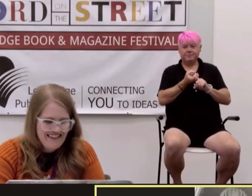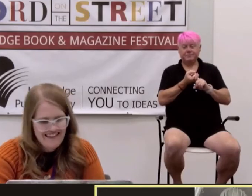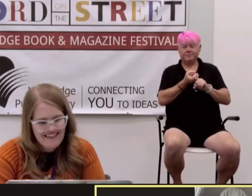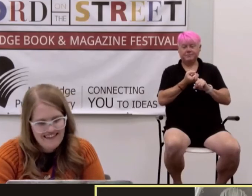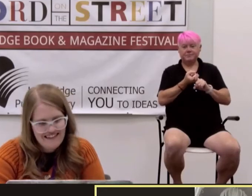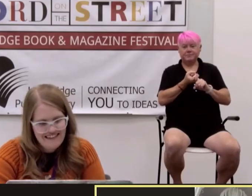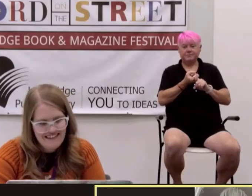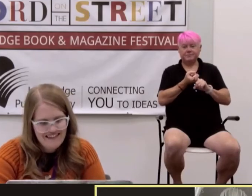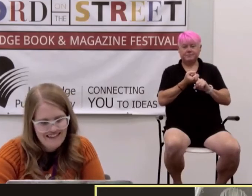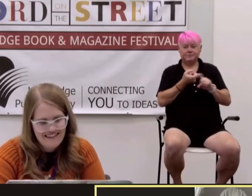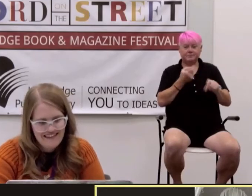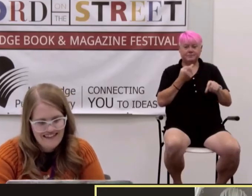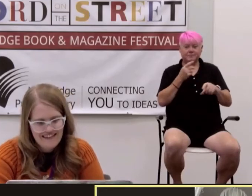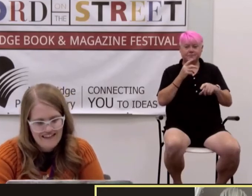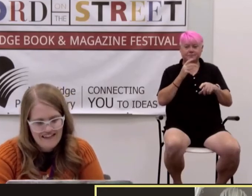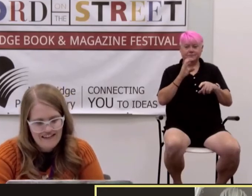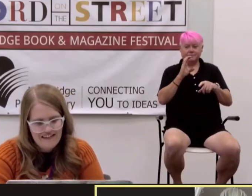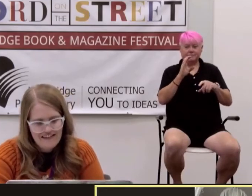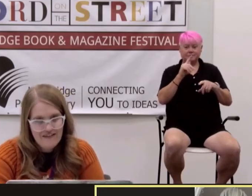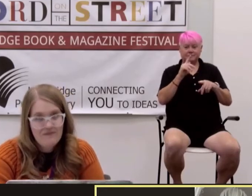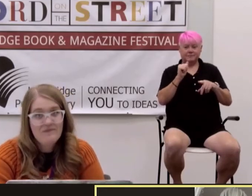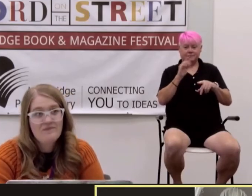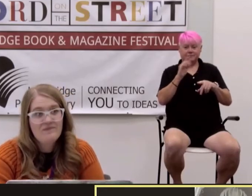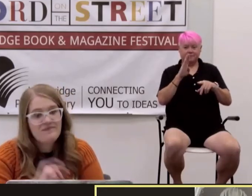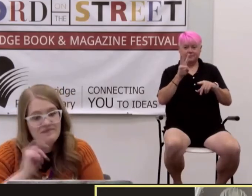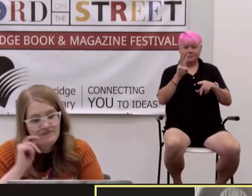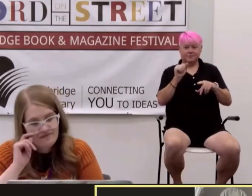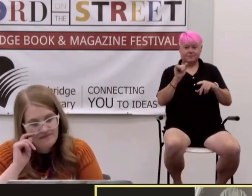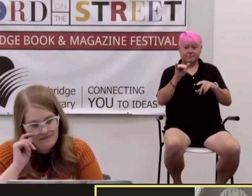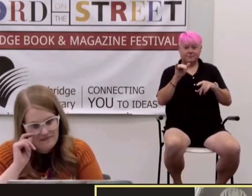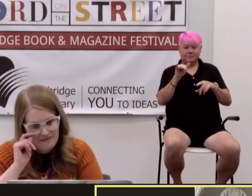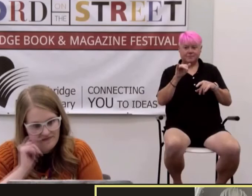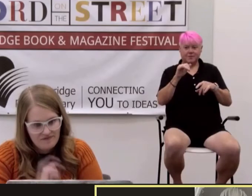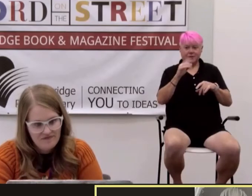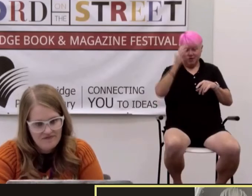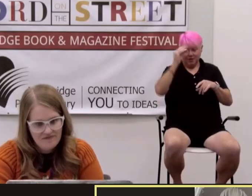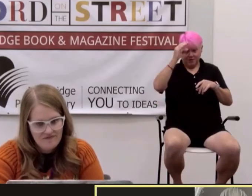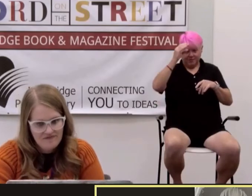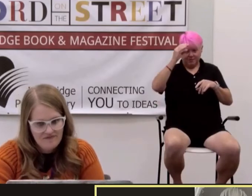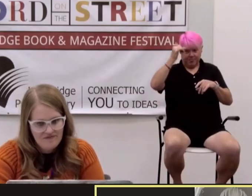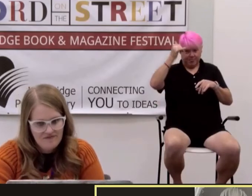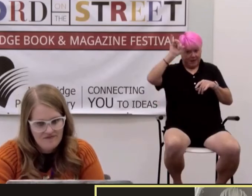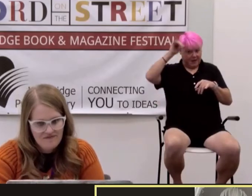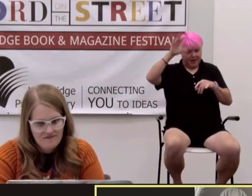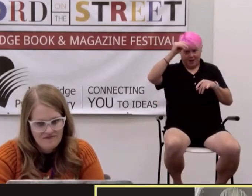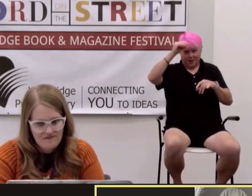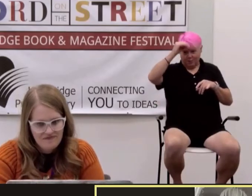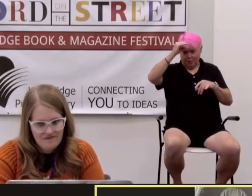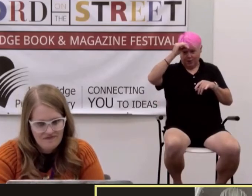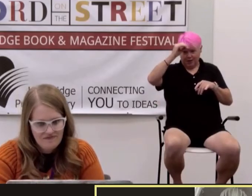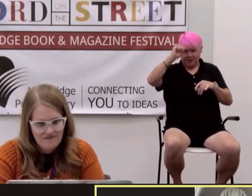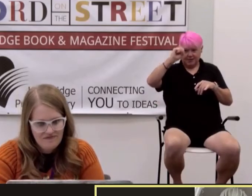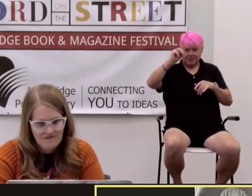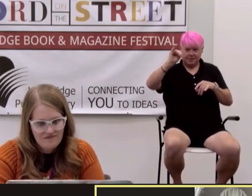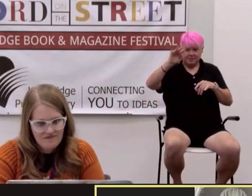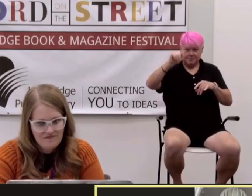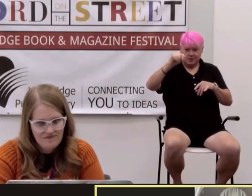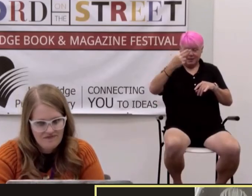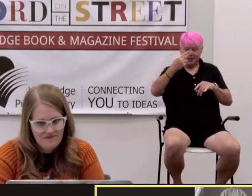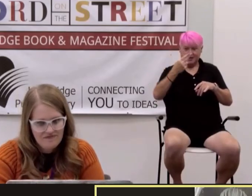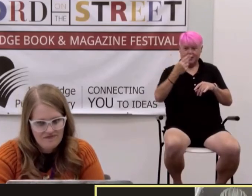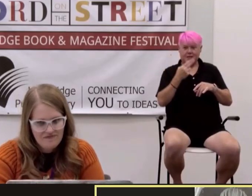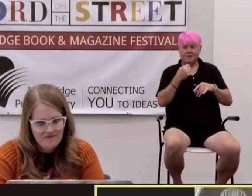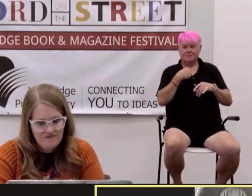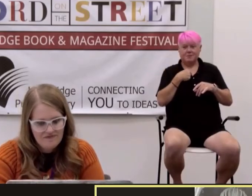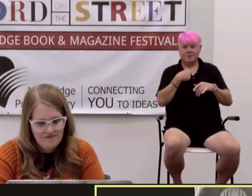Cowboy Smith, he's got an X in there, Cowboy X Smith, but the X is silent. Cowboy Smith and me spent a